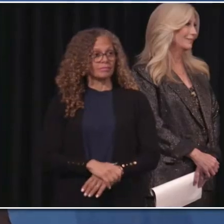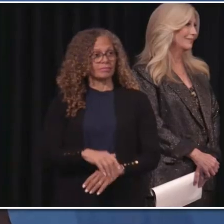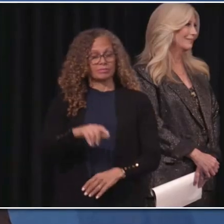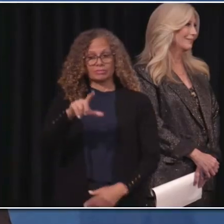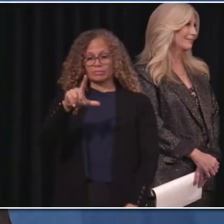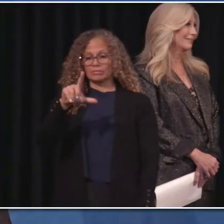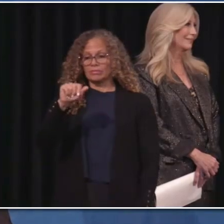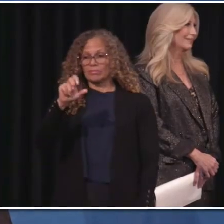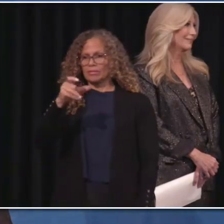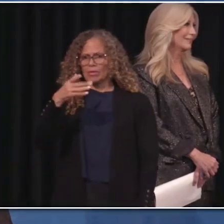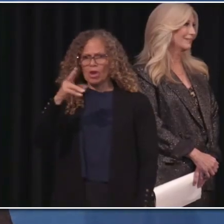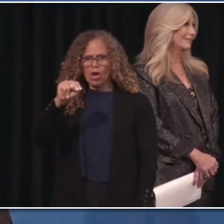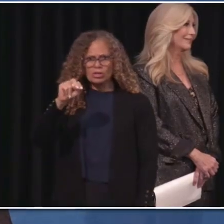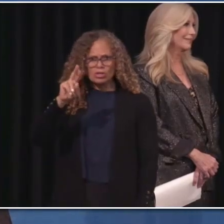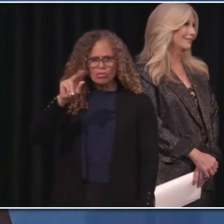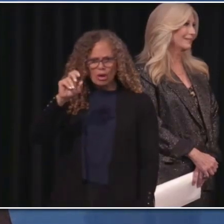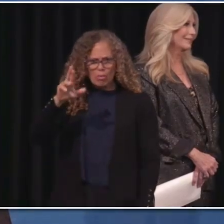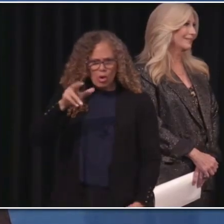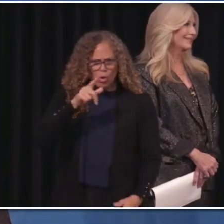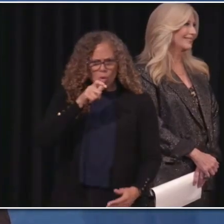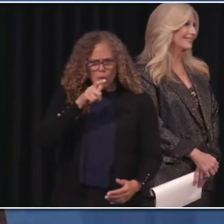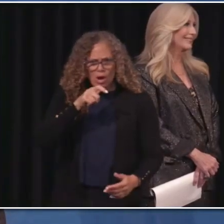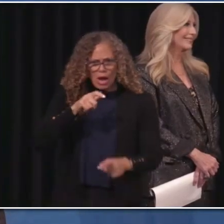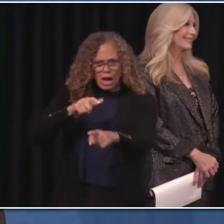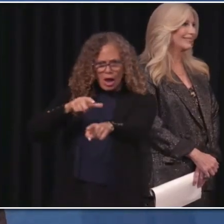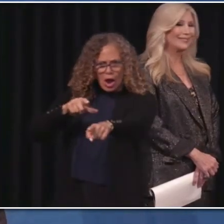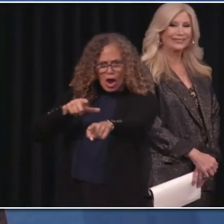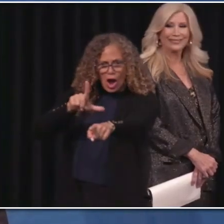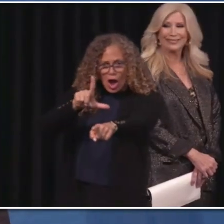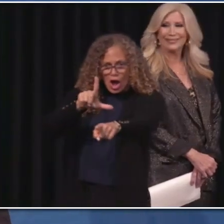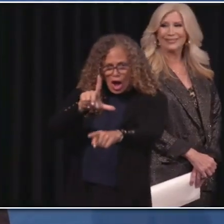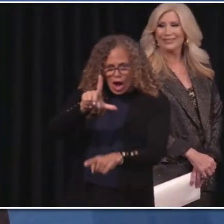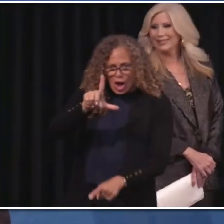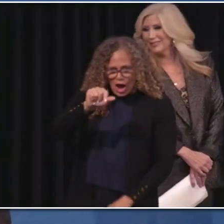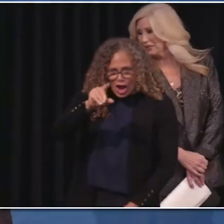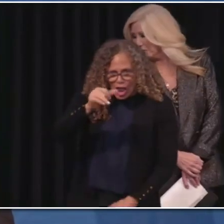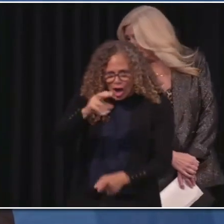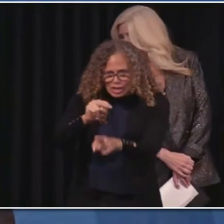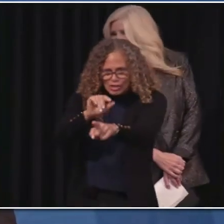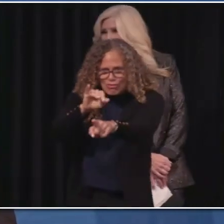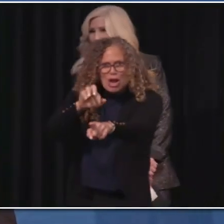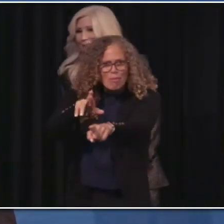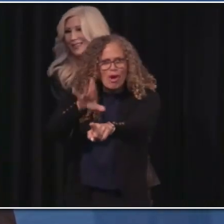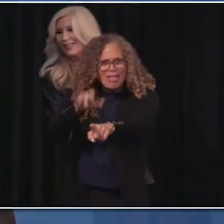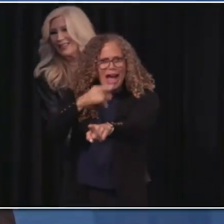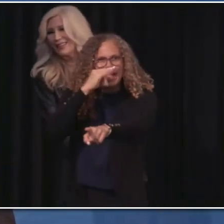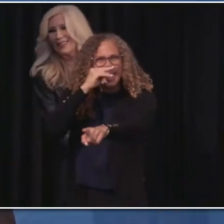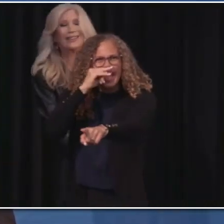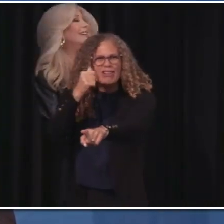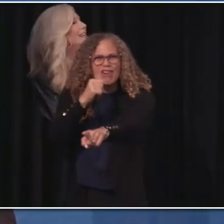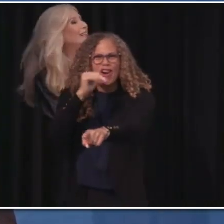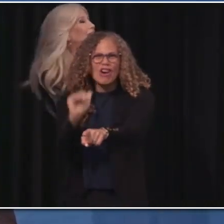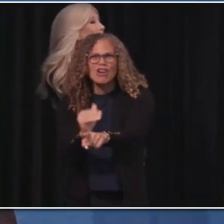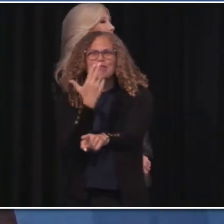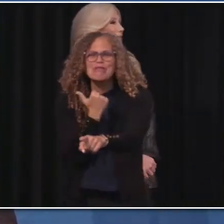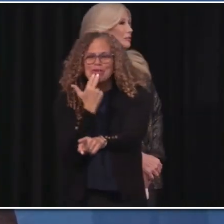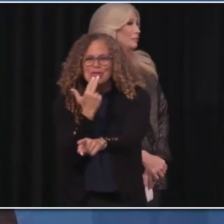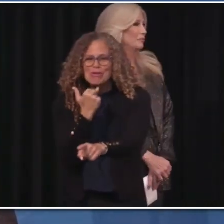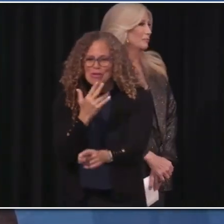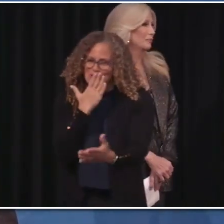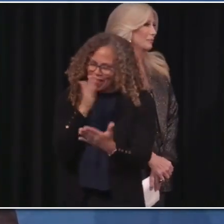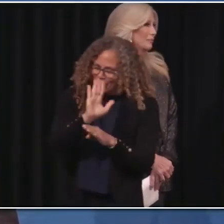Lawson-Remer. I'm looking for her. I hope she hears us. You are Lawson-Remer. Good evening,